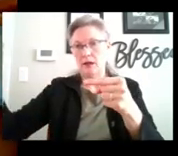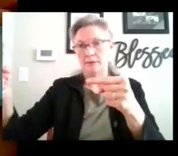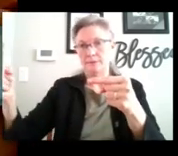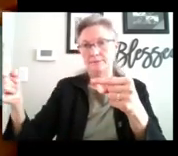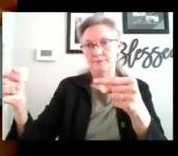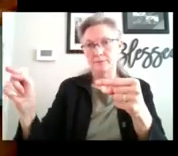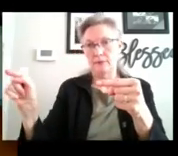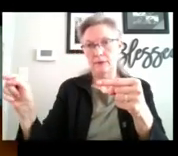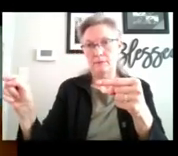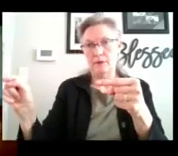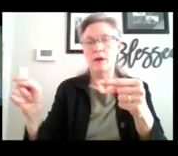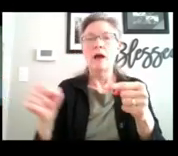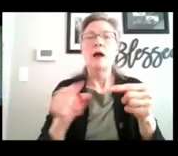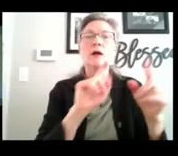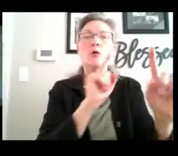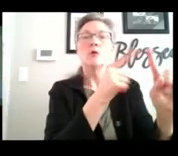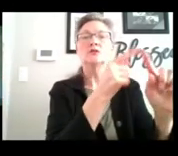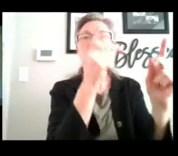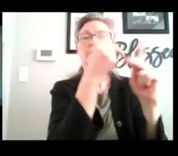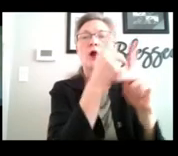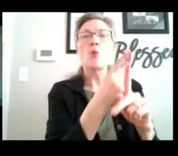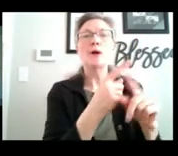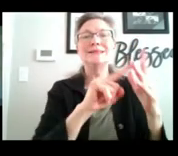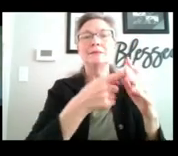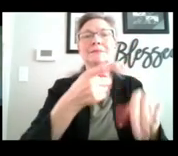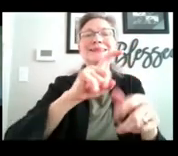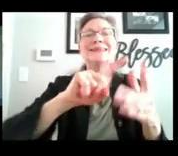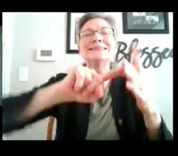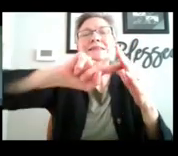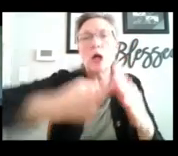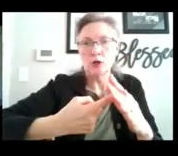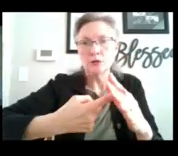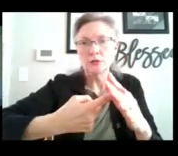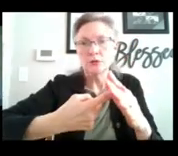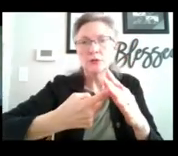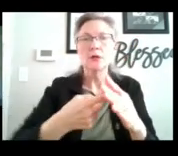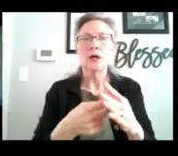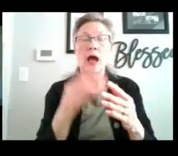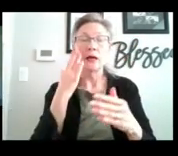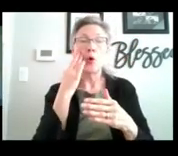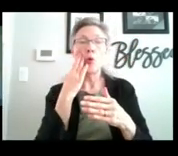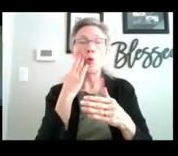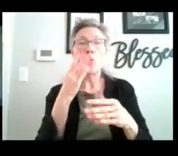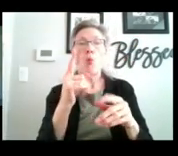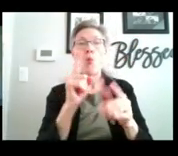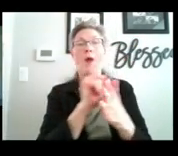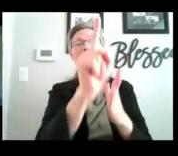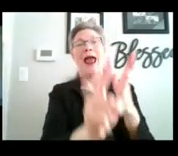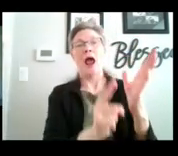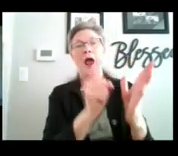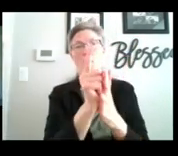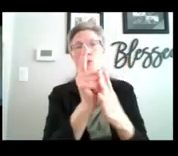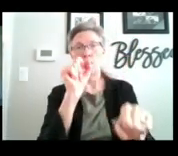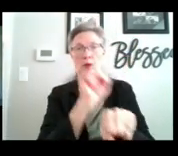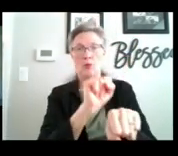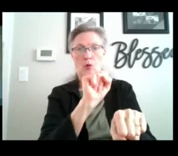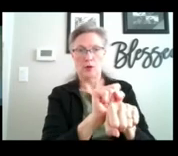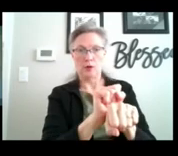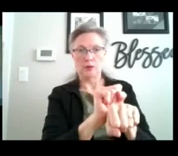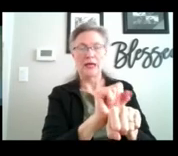And my goal is to figure out at what time they started. I know that they spent a total of 1 hour